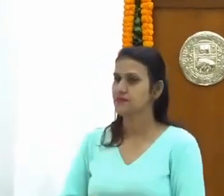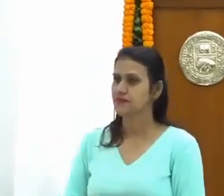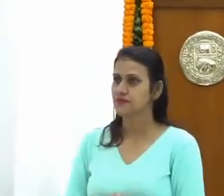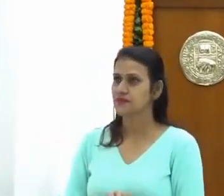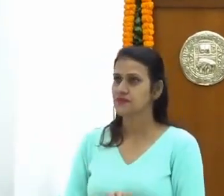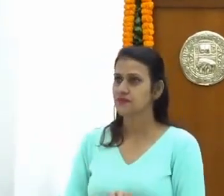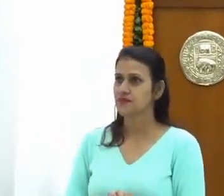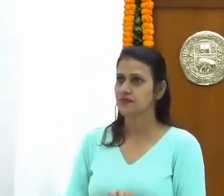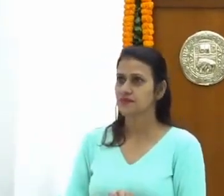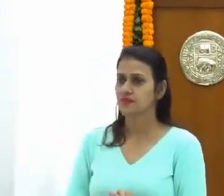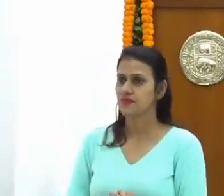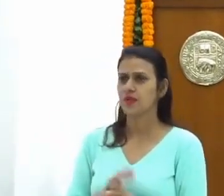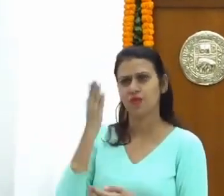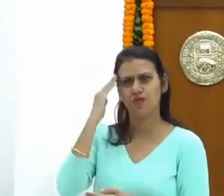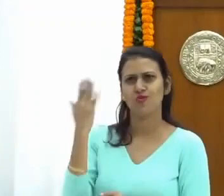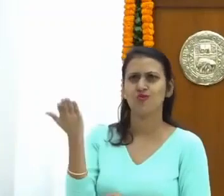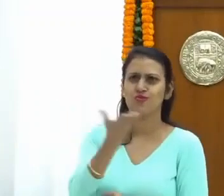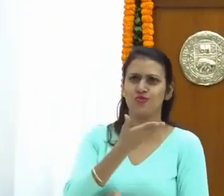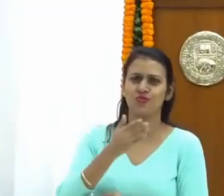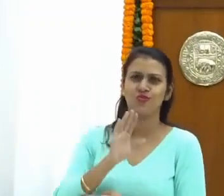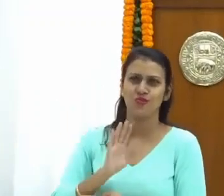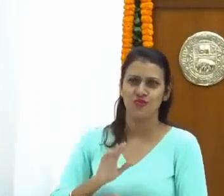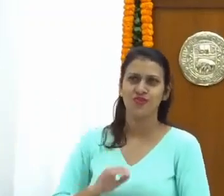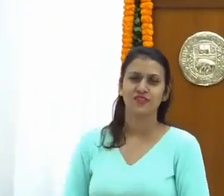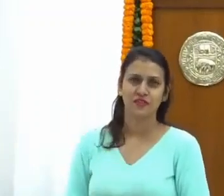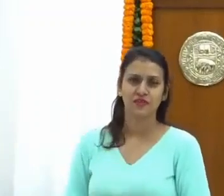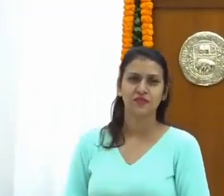But as we all know,